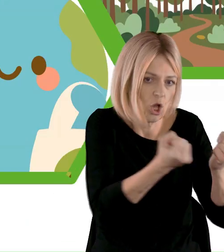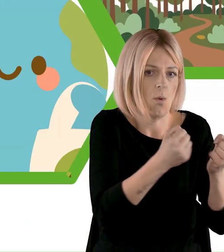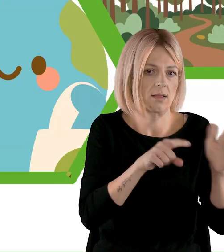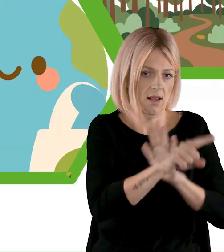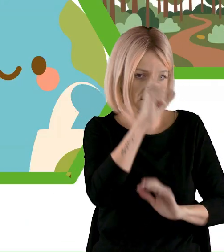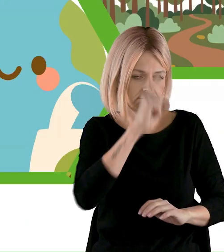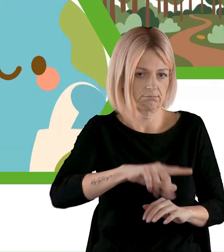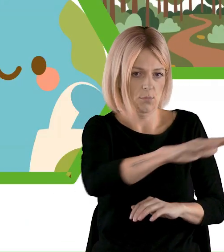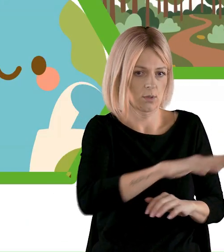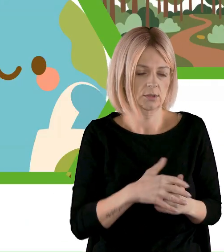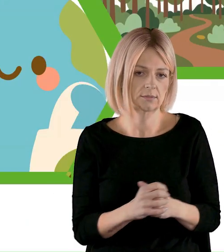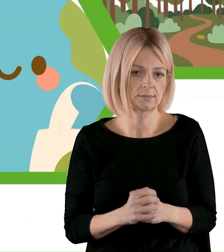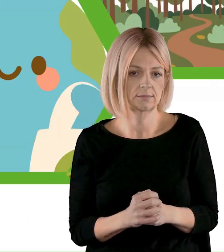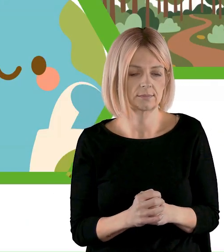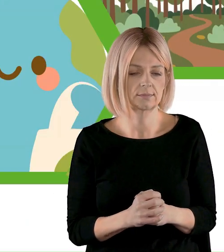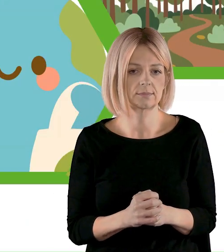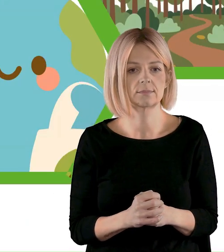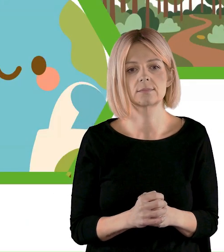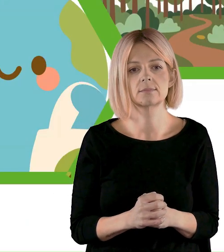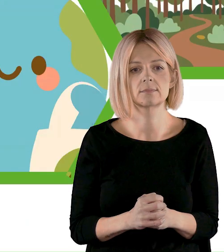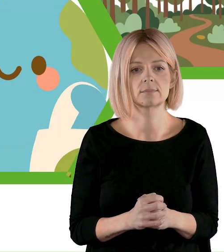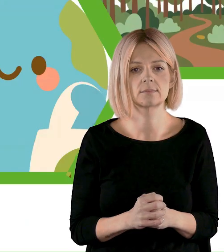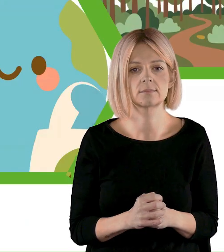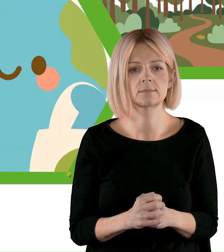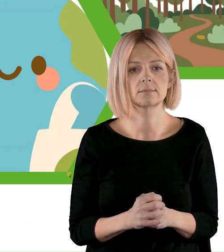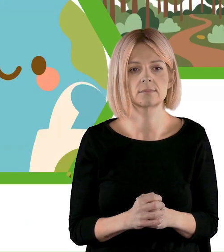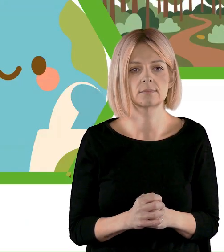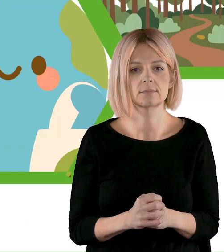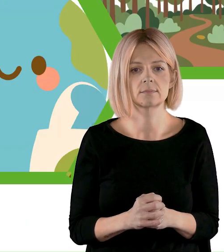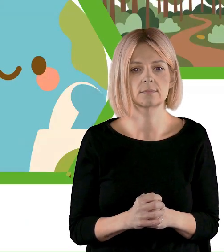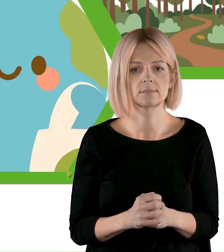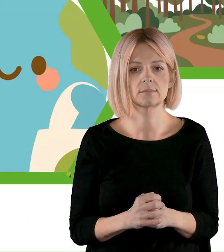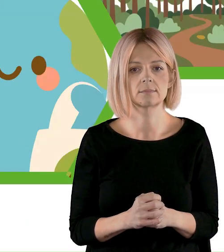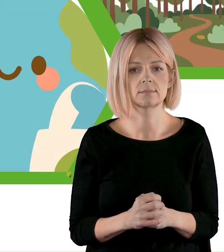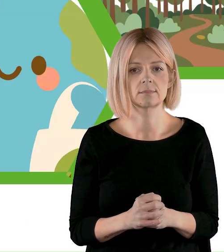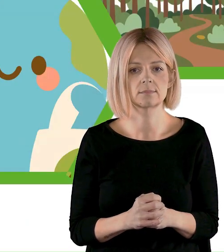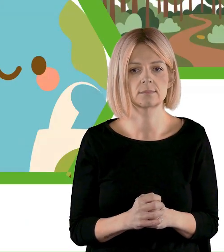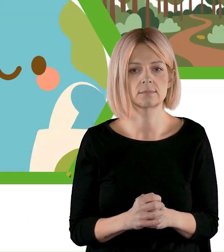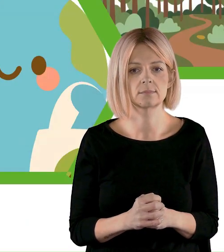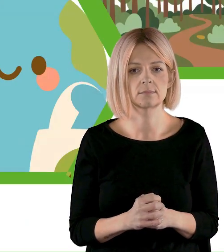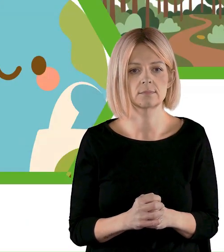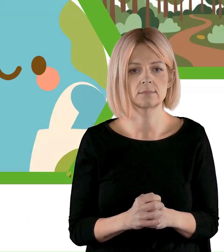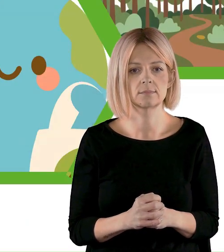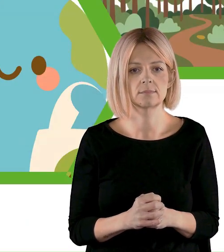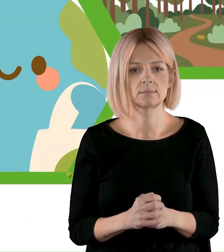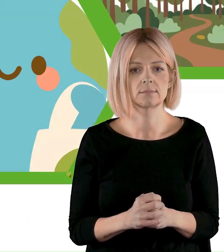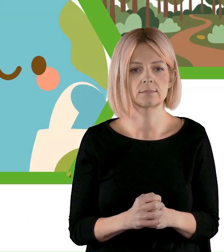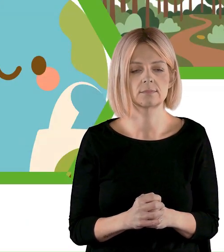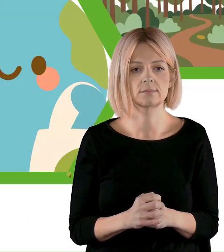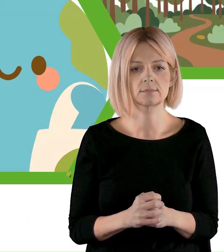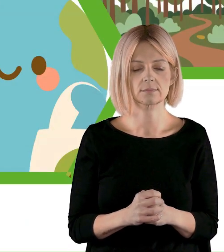we'll see how green skills can affect our daily lives, except of our